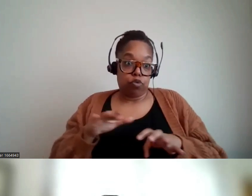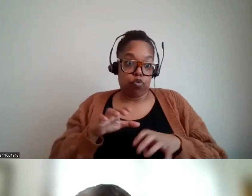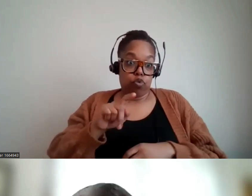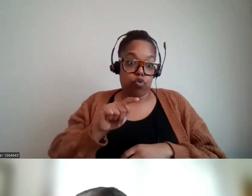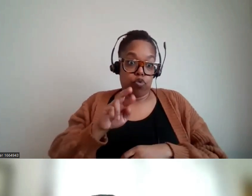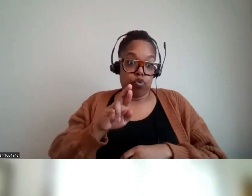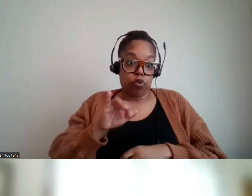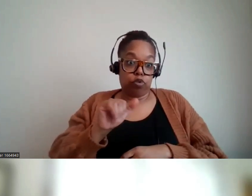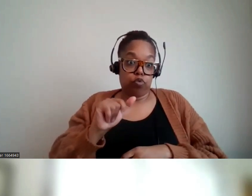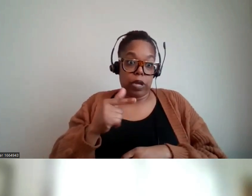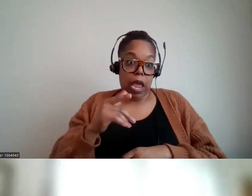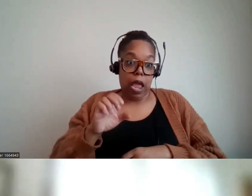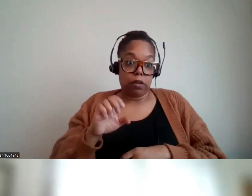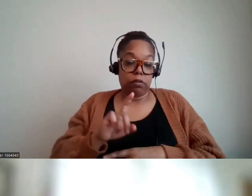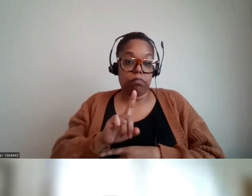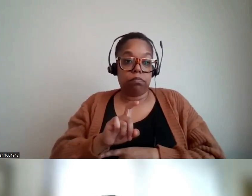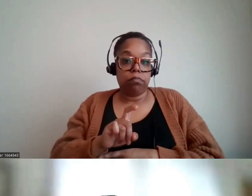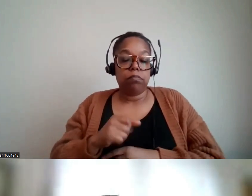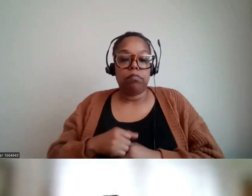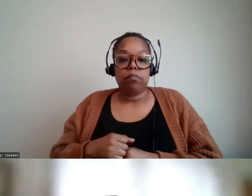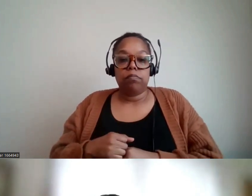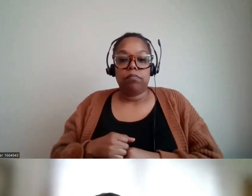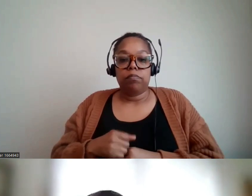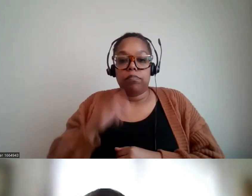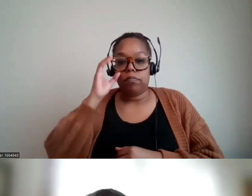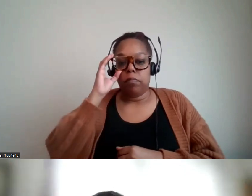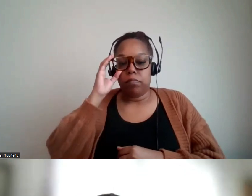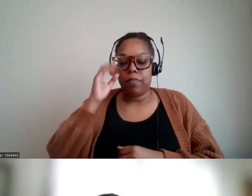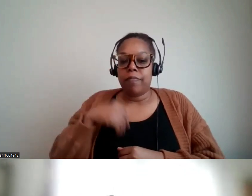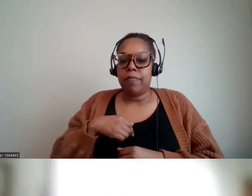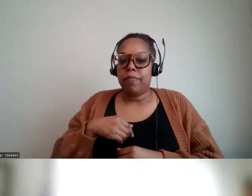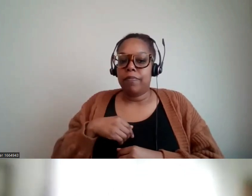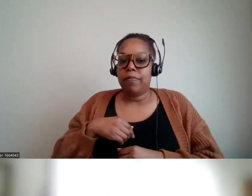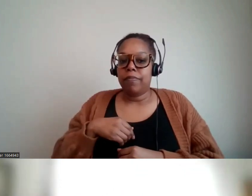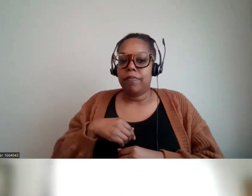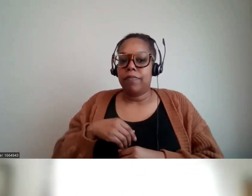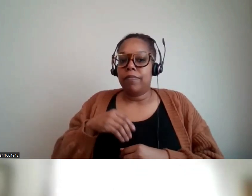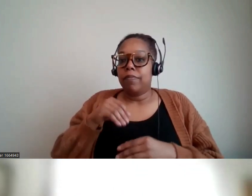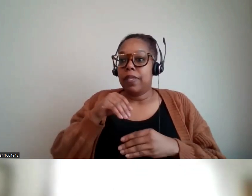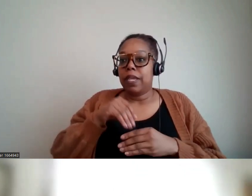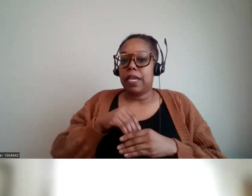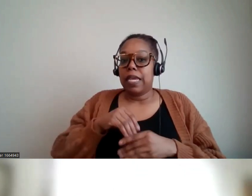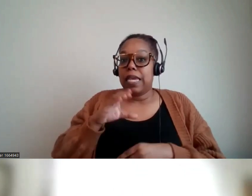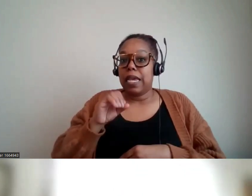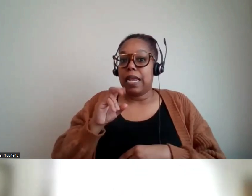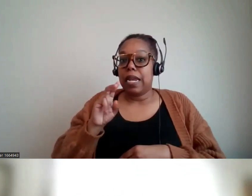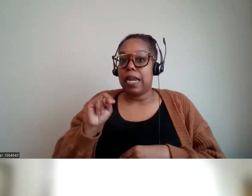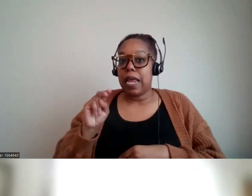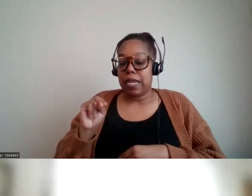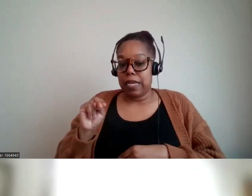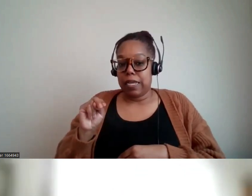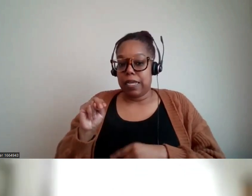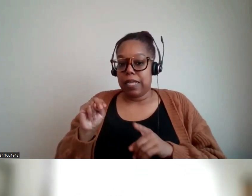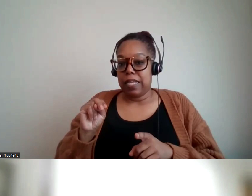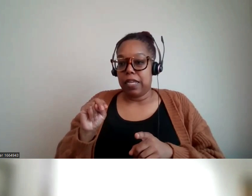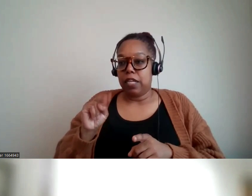I'll go first, and then I'll let Danielle go. So in Connecticut, so there's two moments where that could occur.